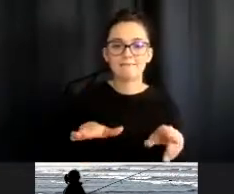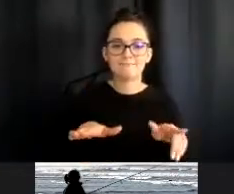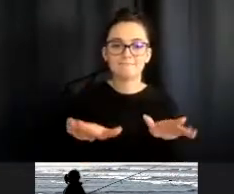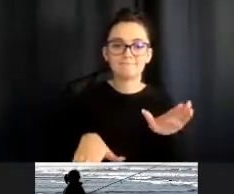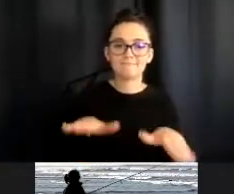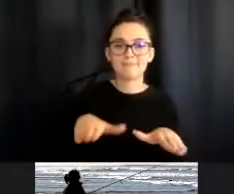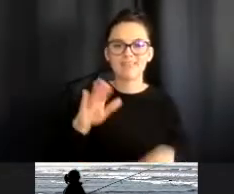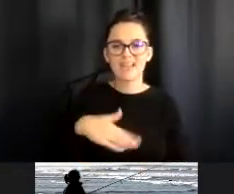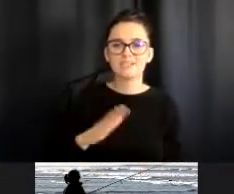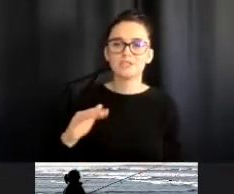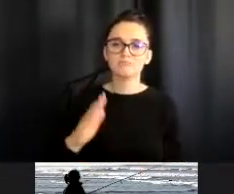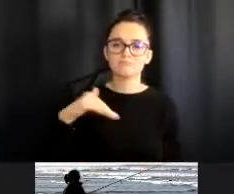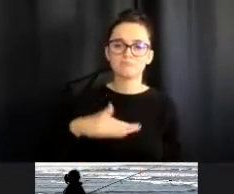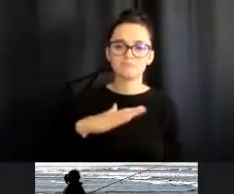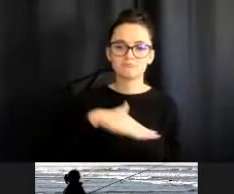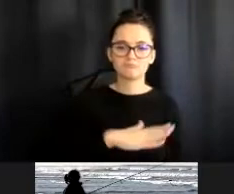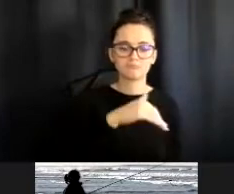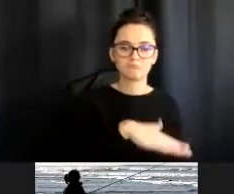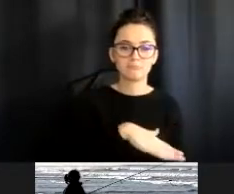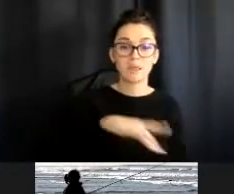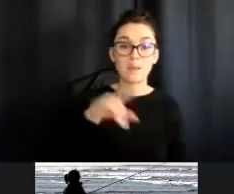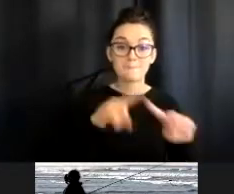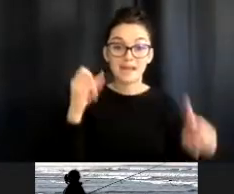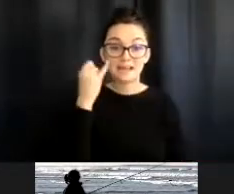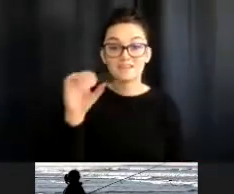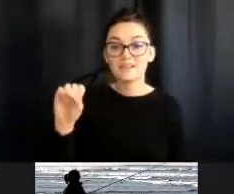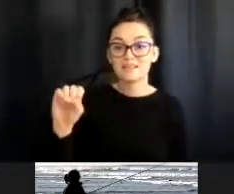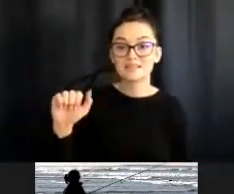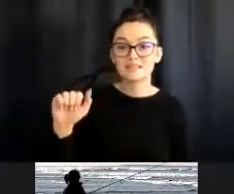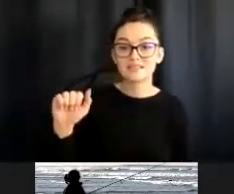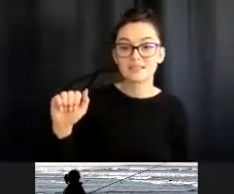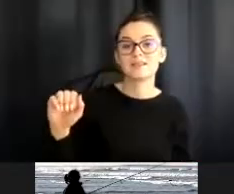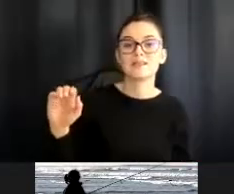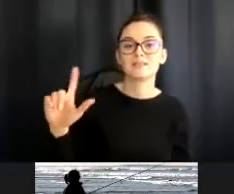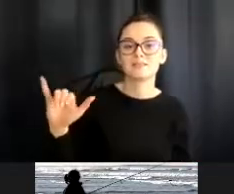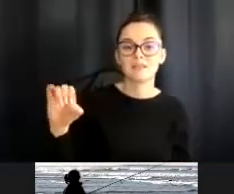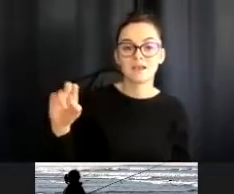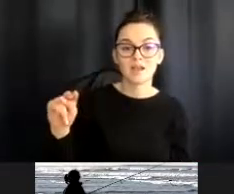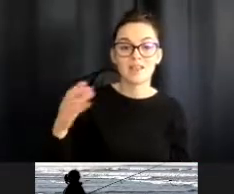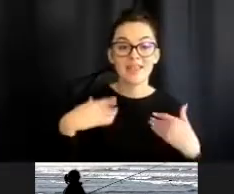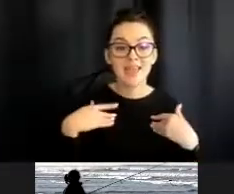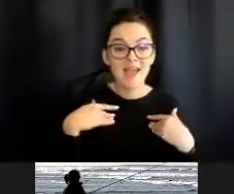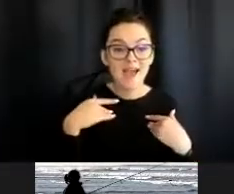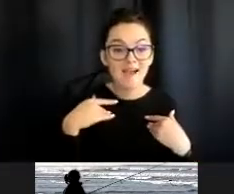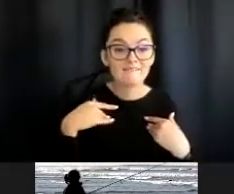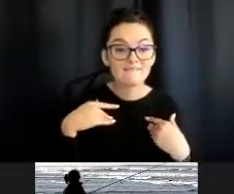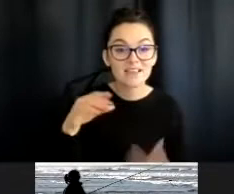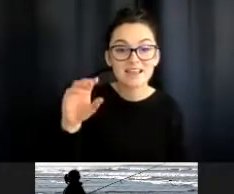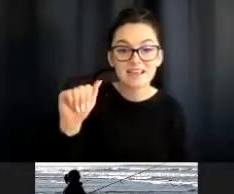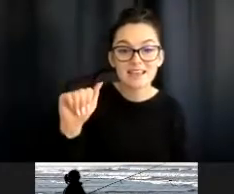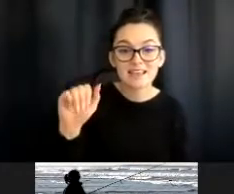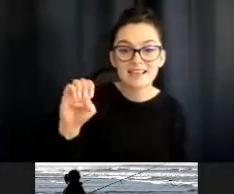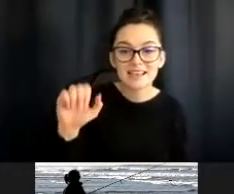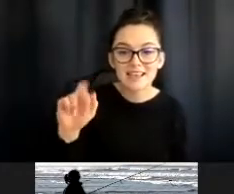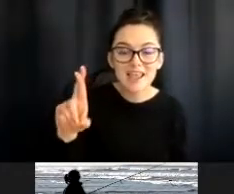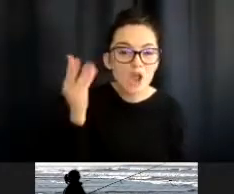caterpillar crawl. Whereas if it's a sea lion, they have ear flaps. You see that ear flap right